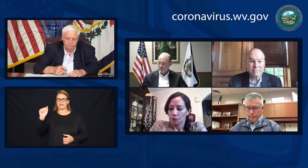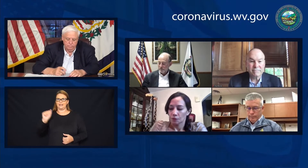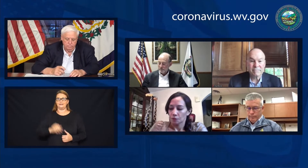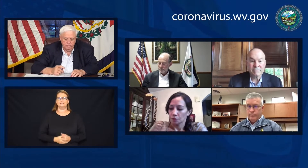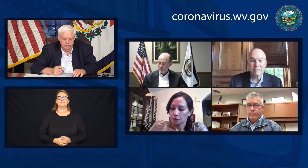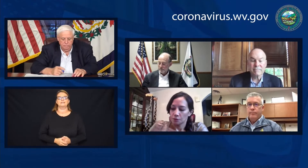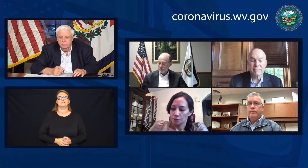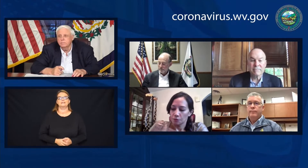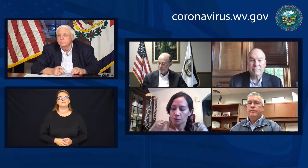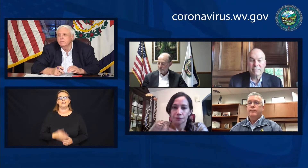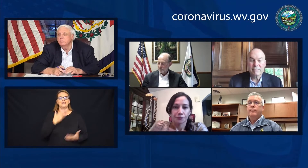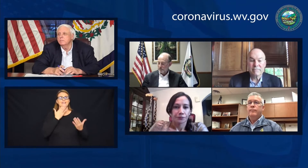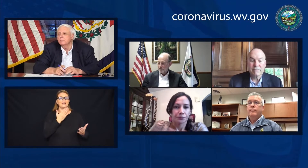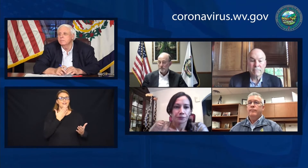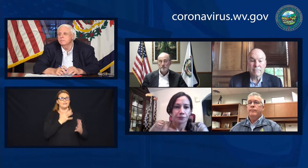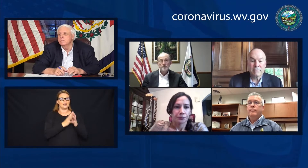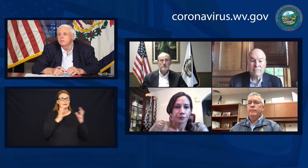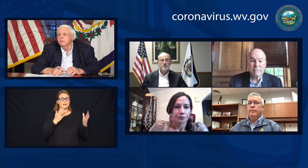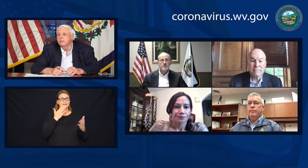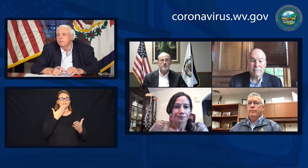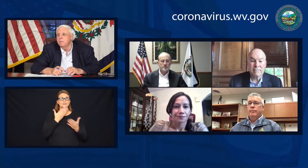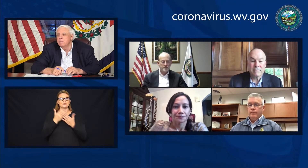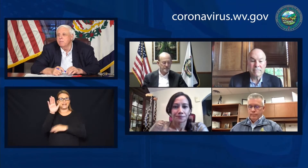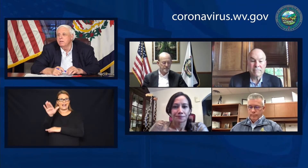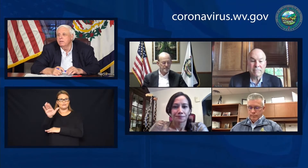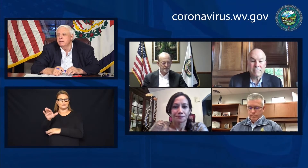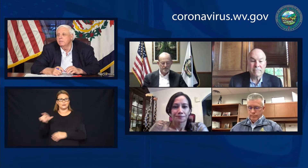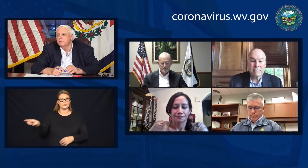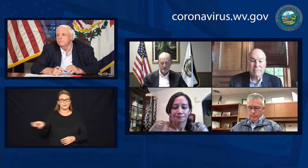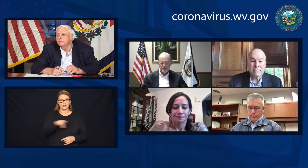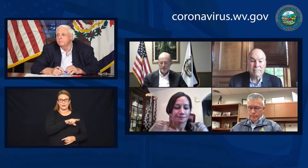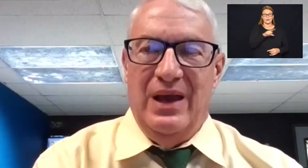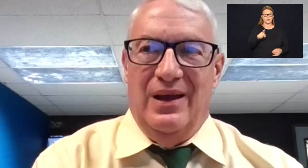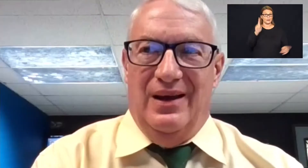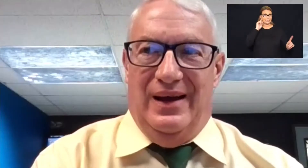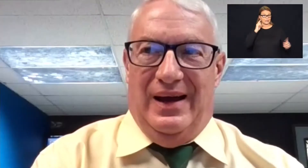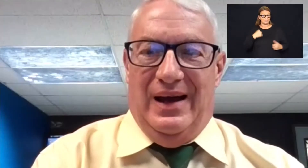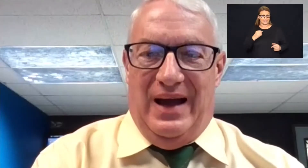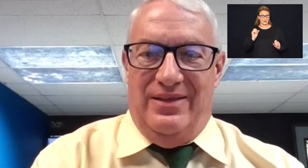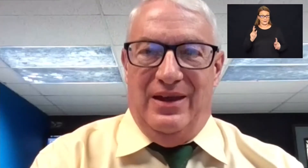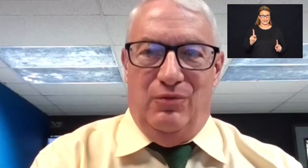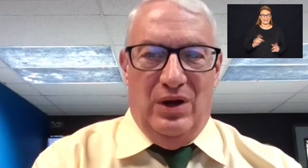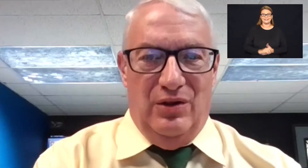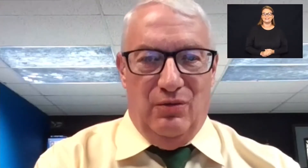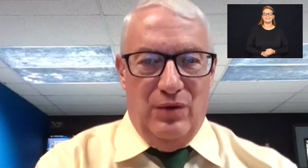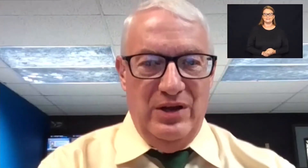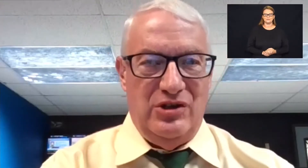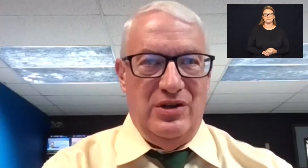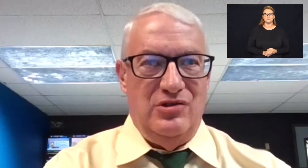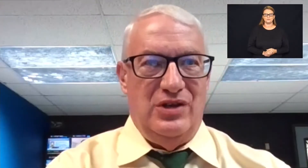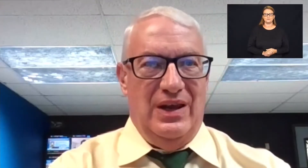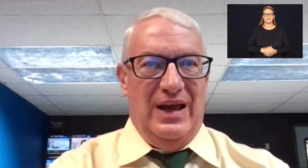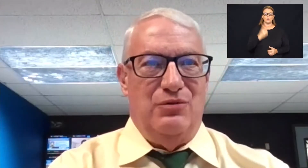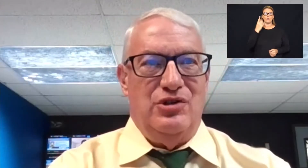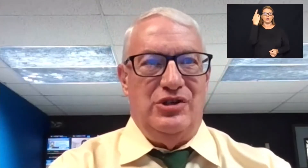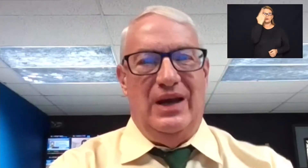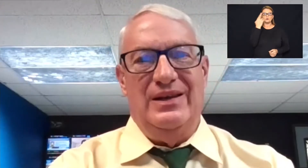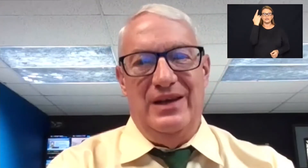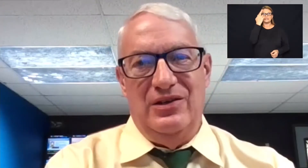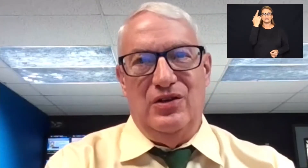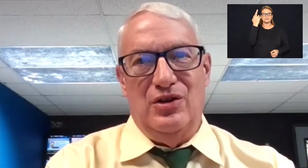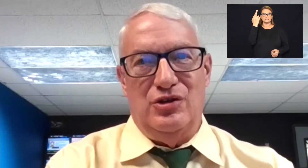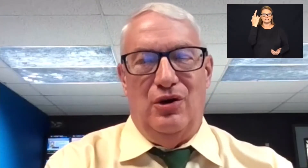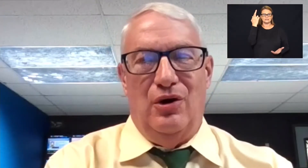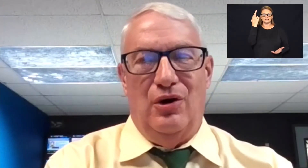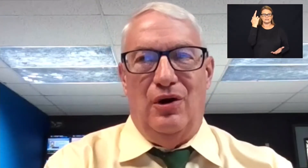Well, thank you very much, and good afternoon, everyone, if you can hear me. I think one of the reasons that I was